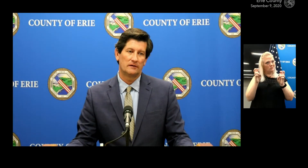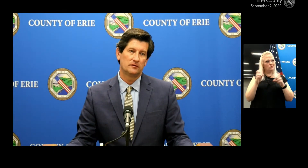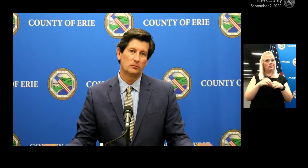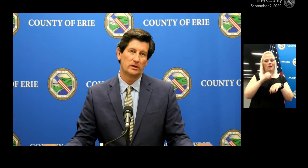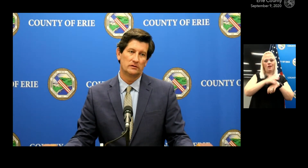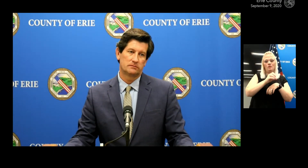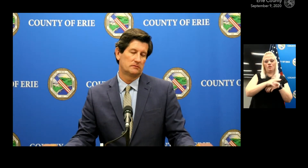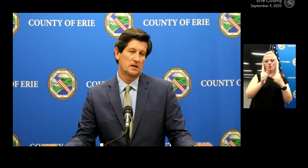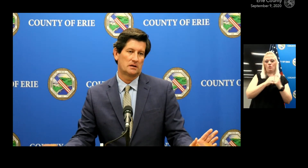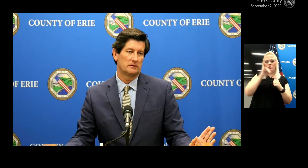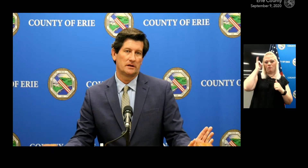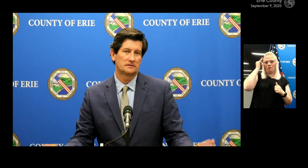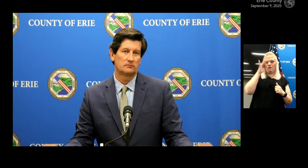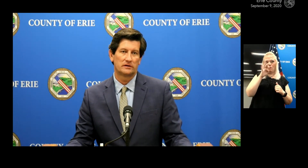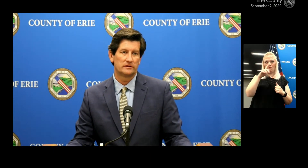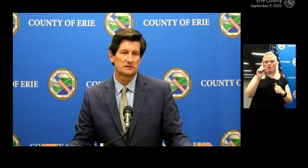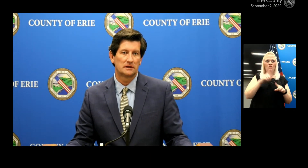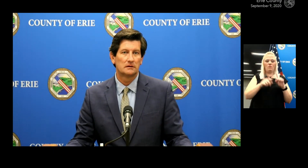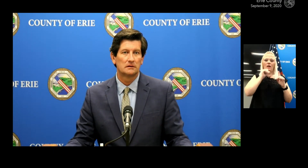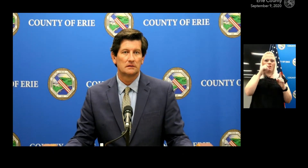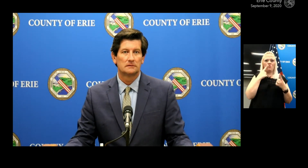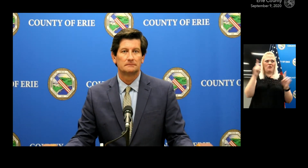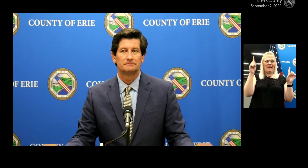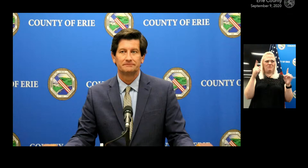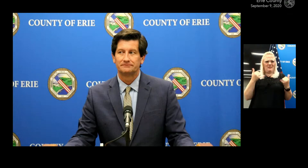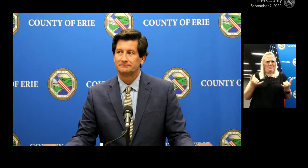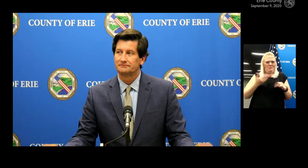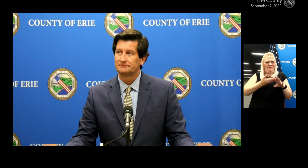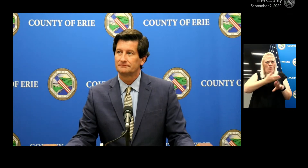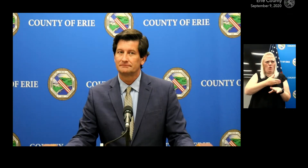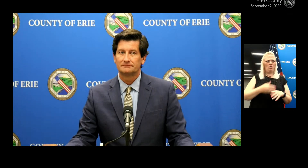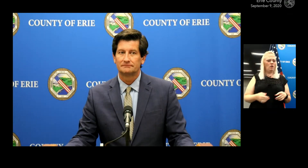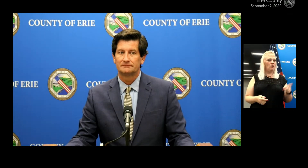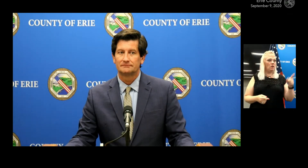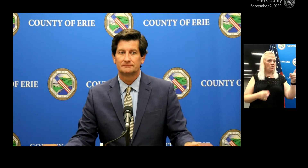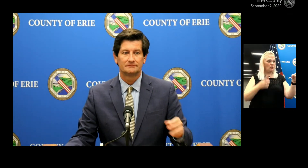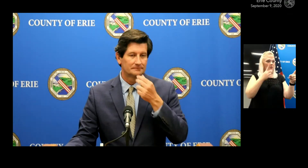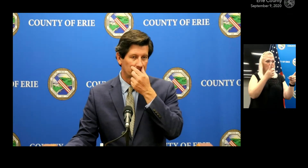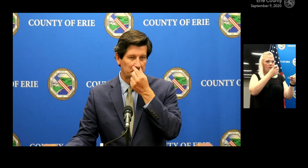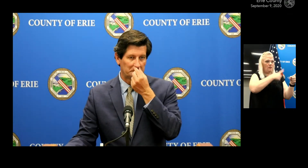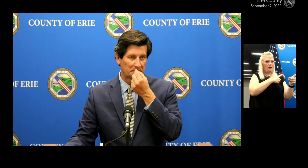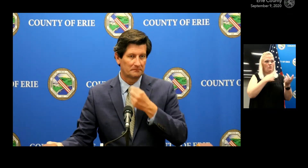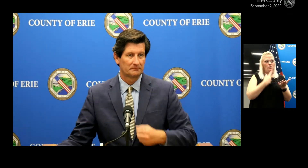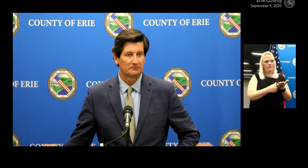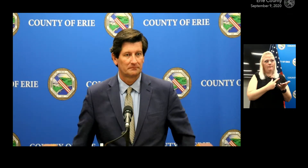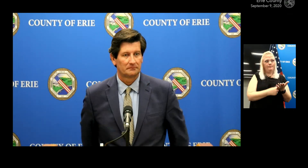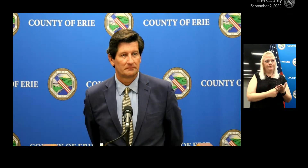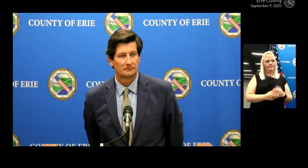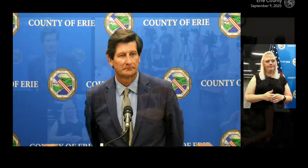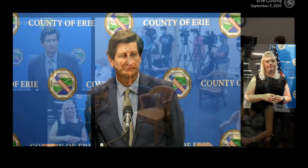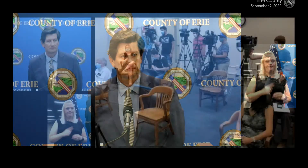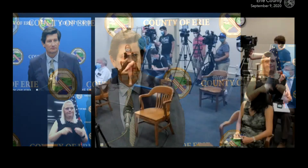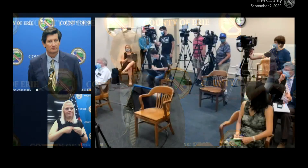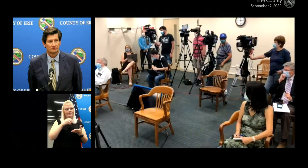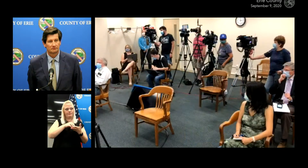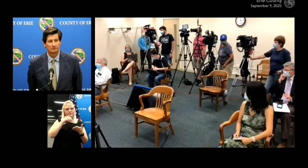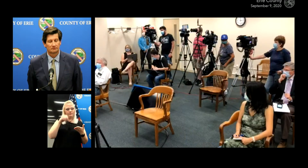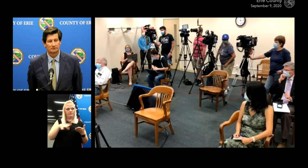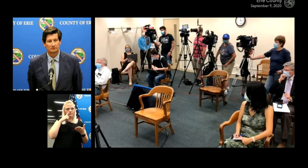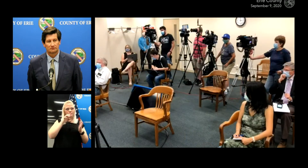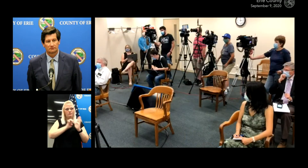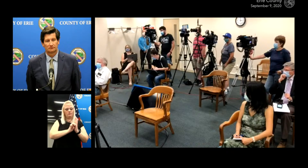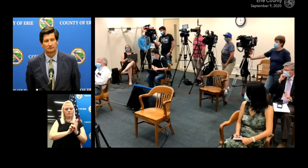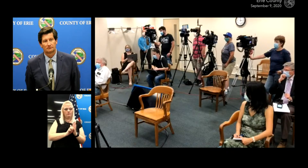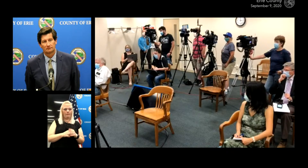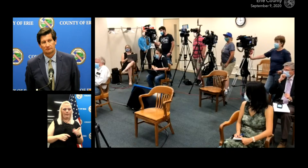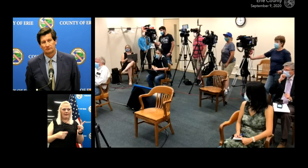the Buffalo Bills, but we're not going to announce them previously. You were just talking early on about students, for example. Do you